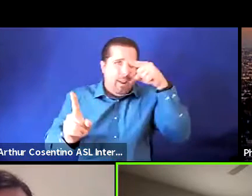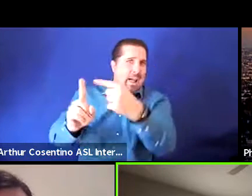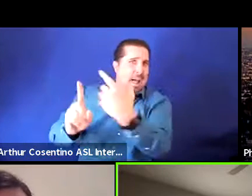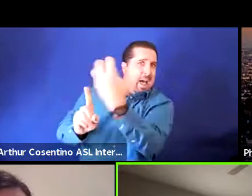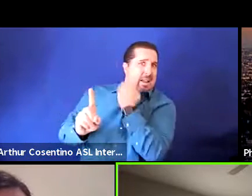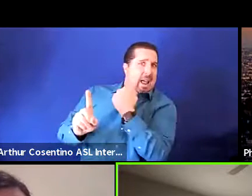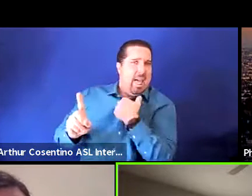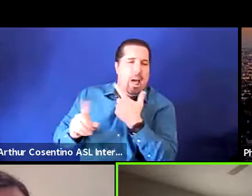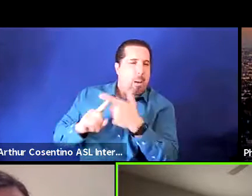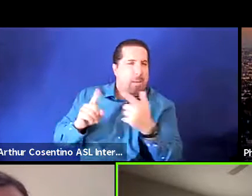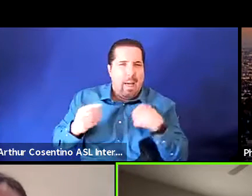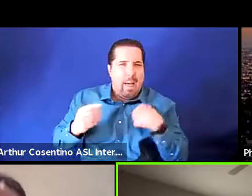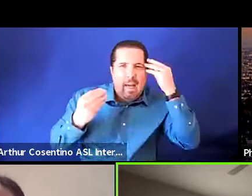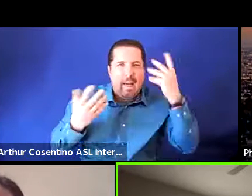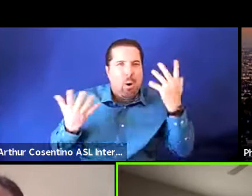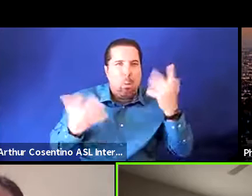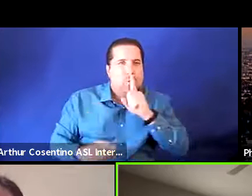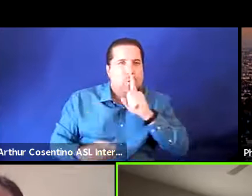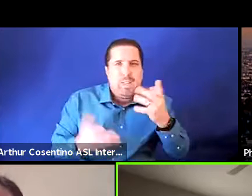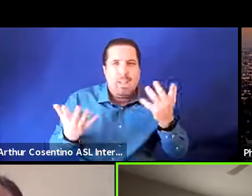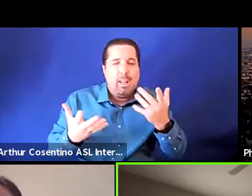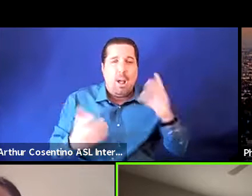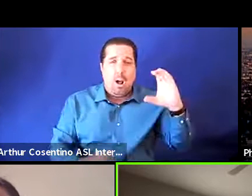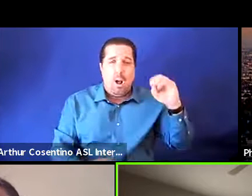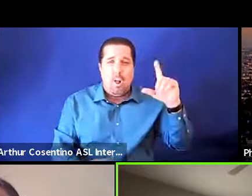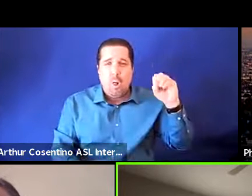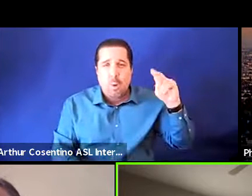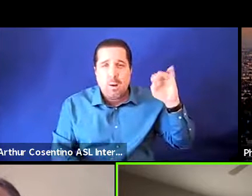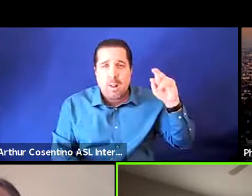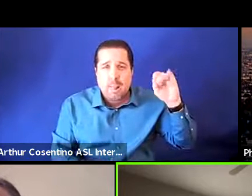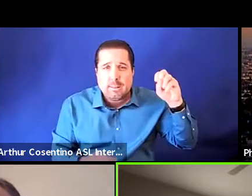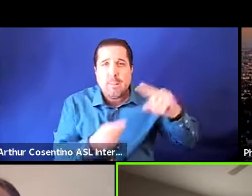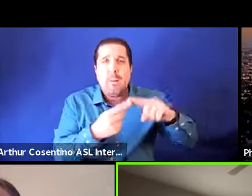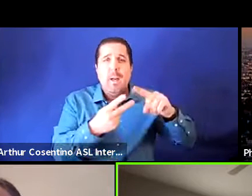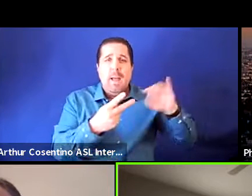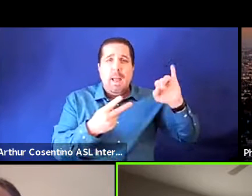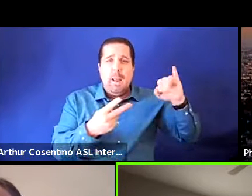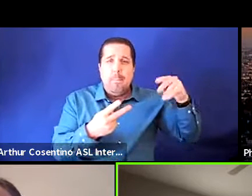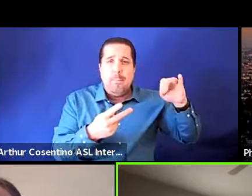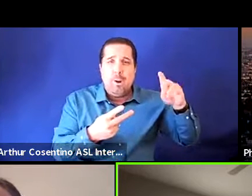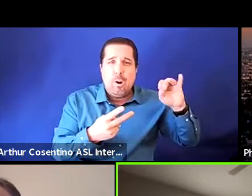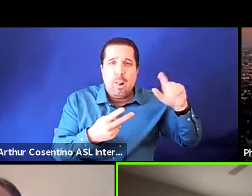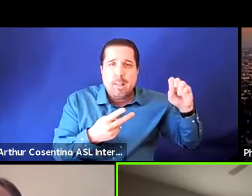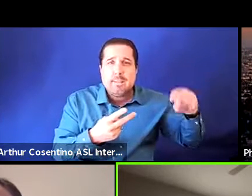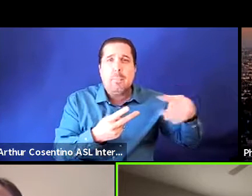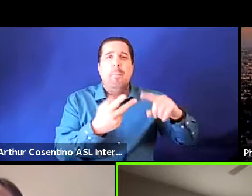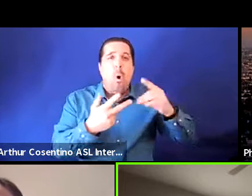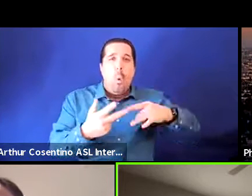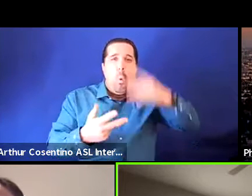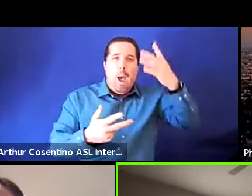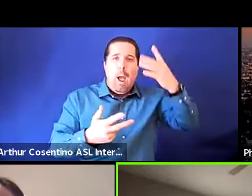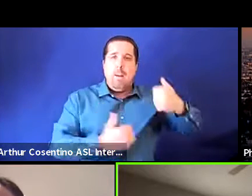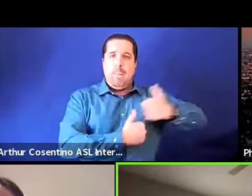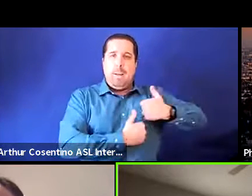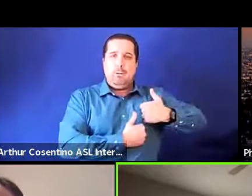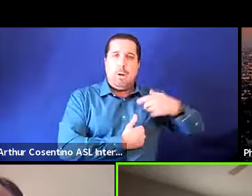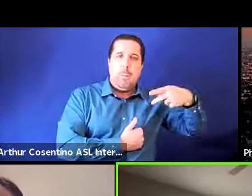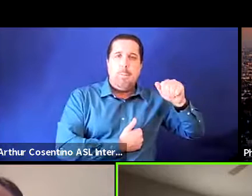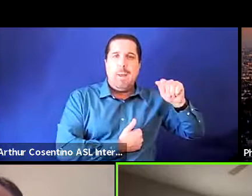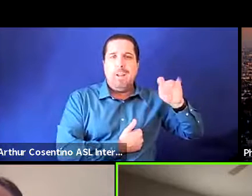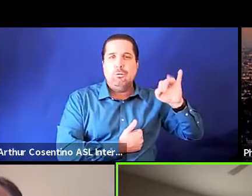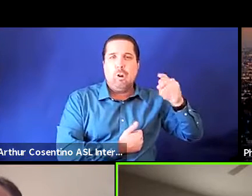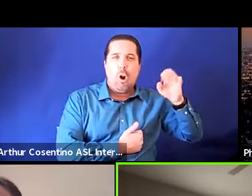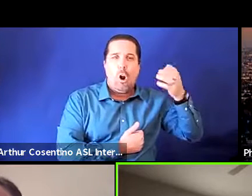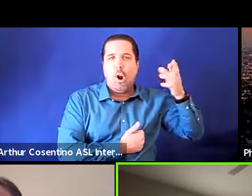was and is real, because colonialism and imperialism has also conditioned white supremacy, heteropatriarchy, has also conditioned what it